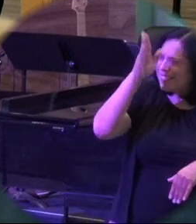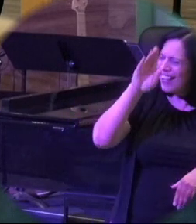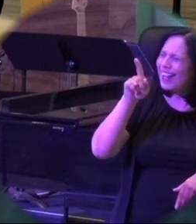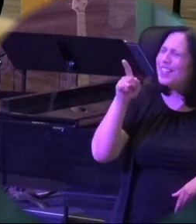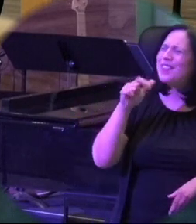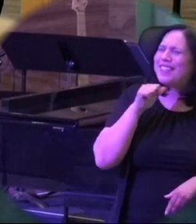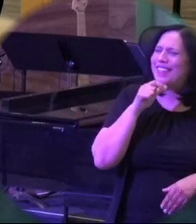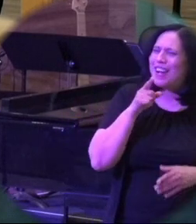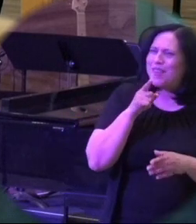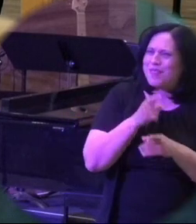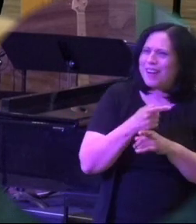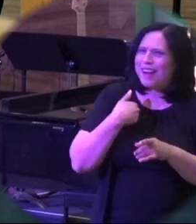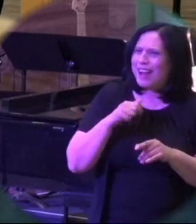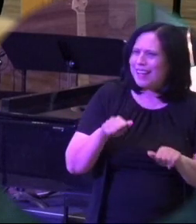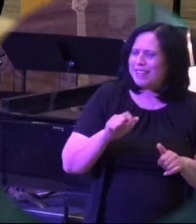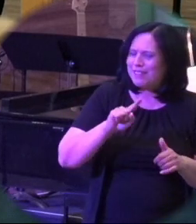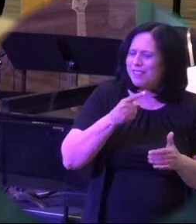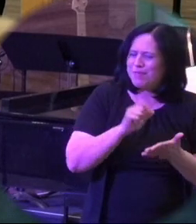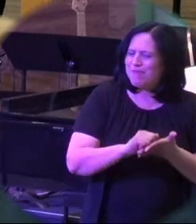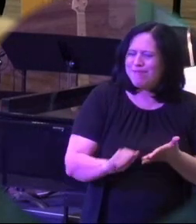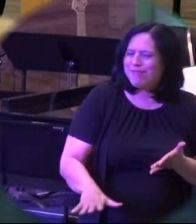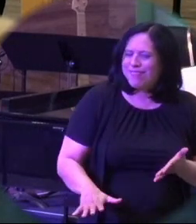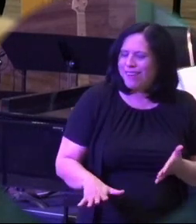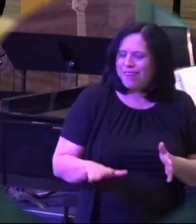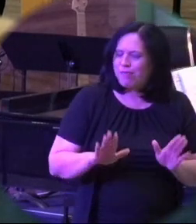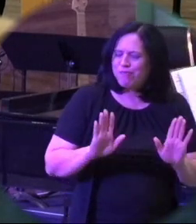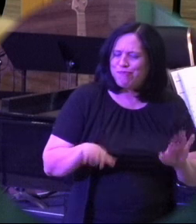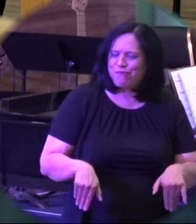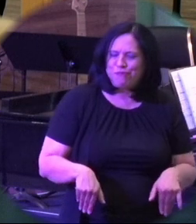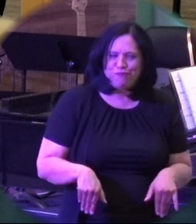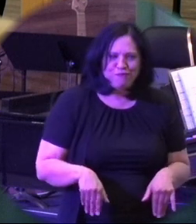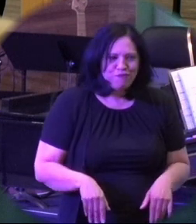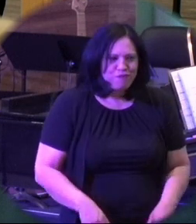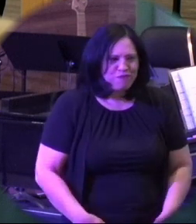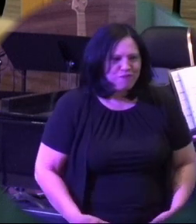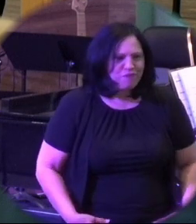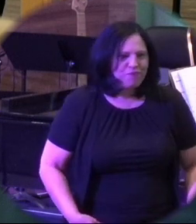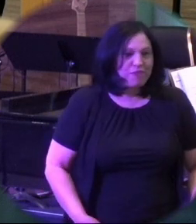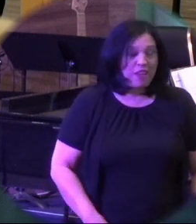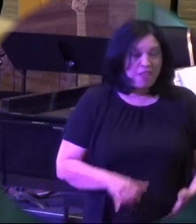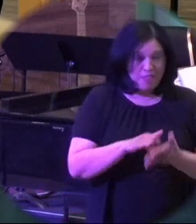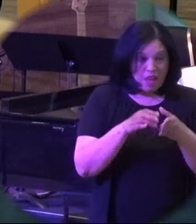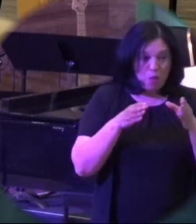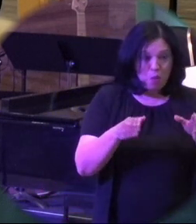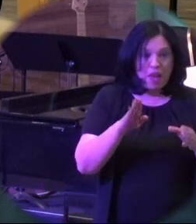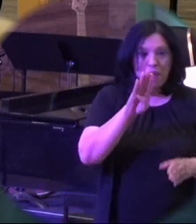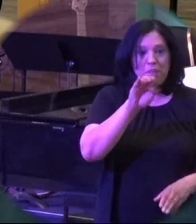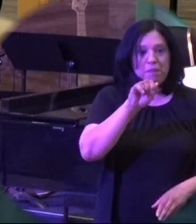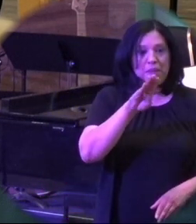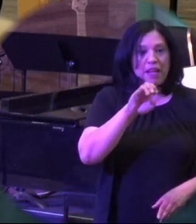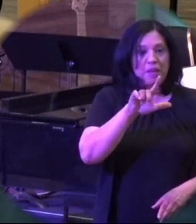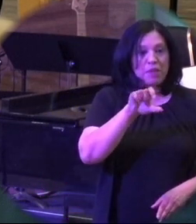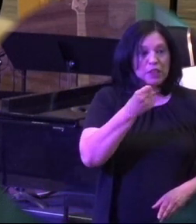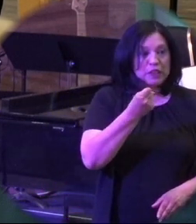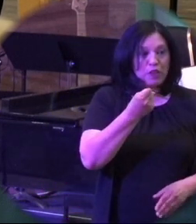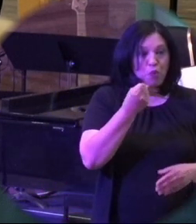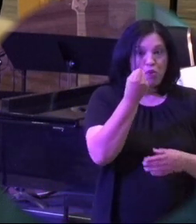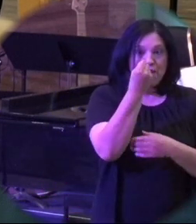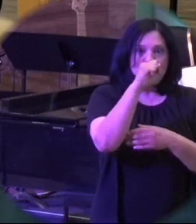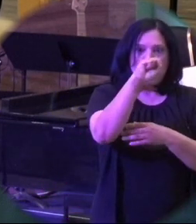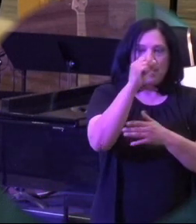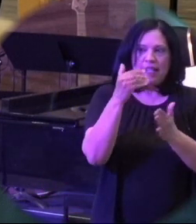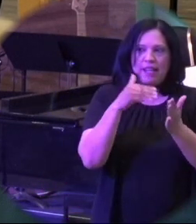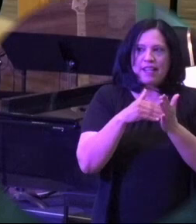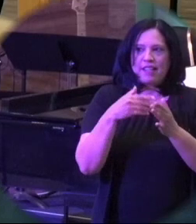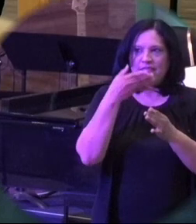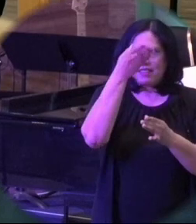there's nothing wrong with terminating his or her life. In this way, Babel's rebellion against God is rampant